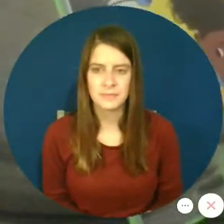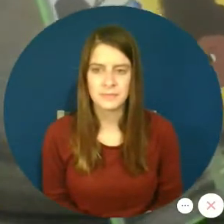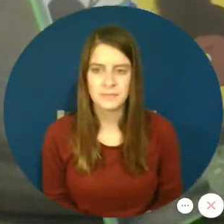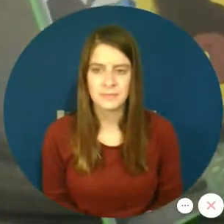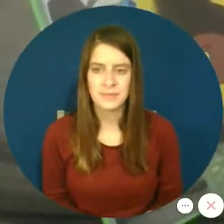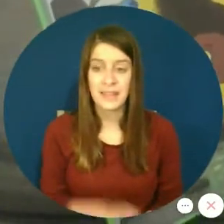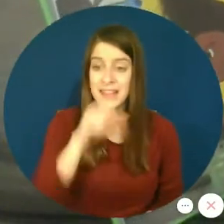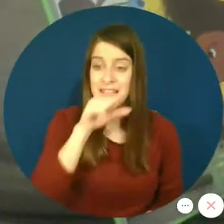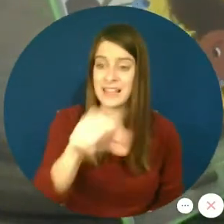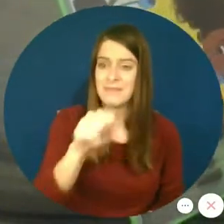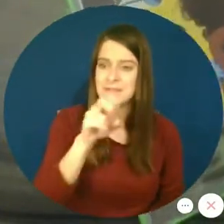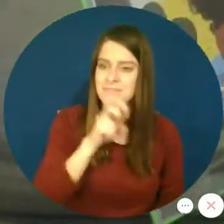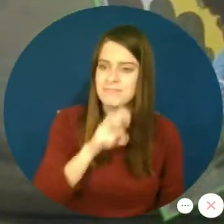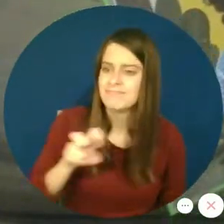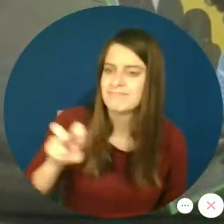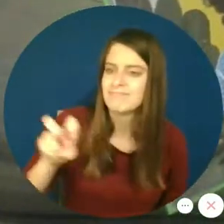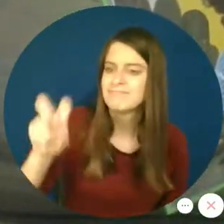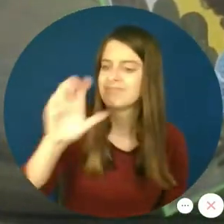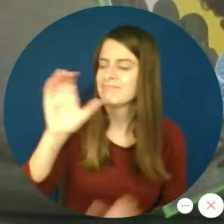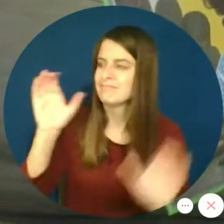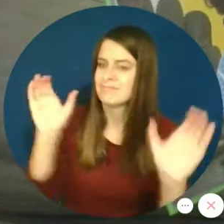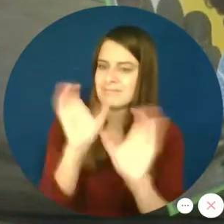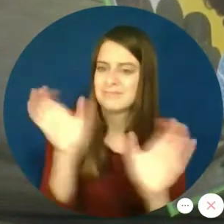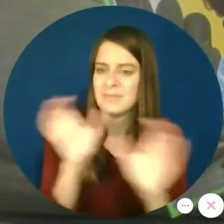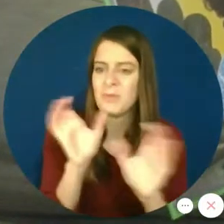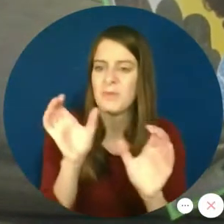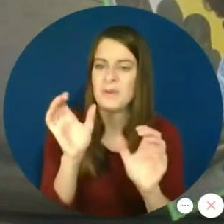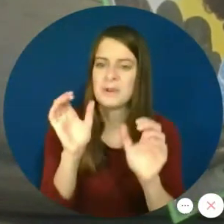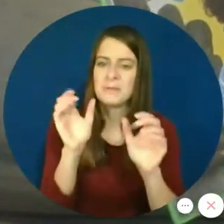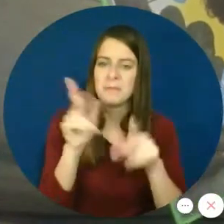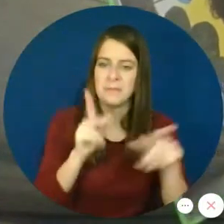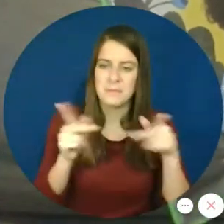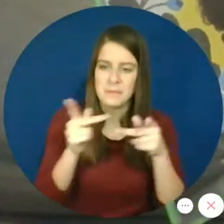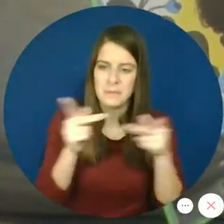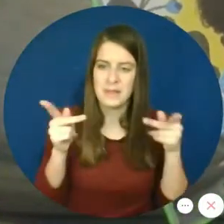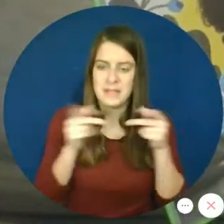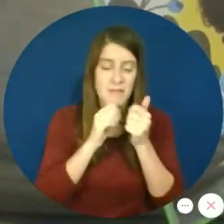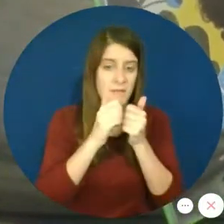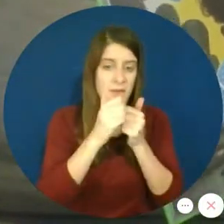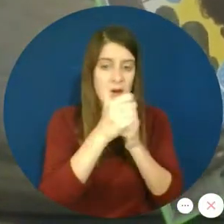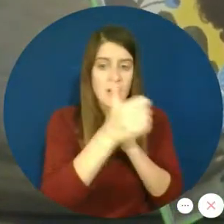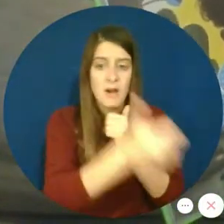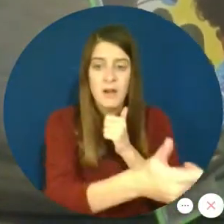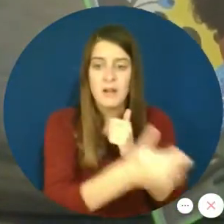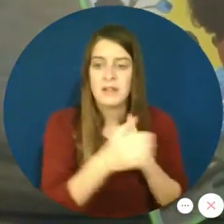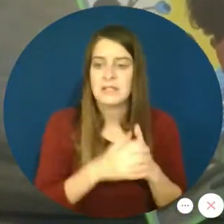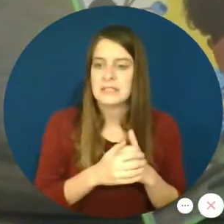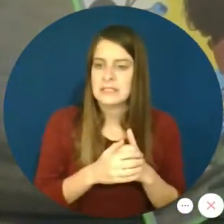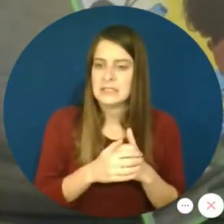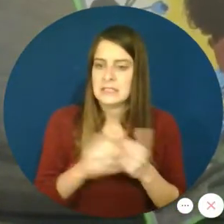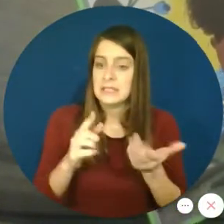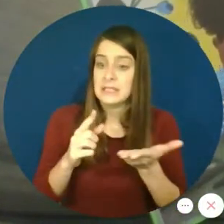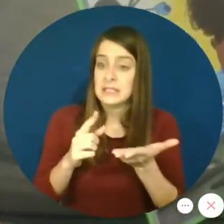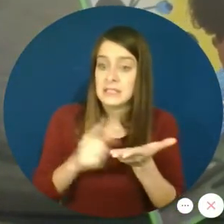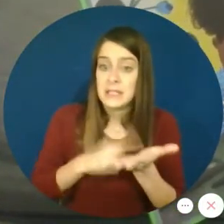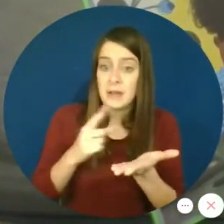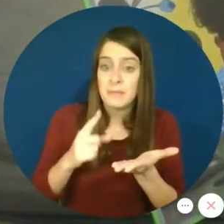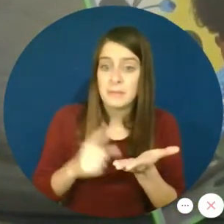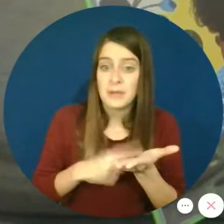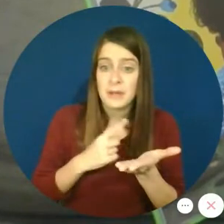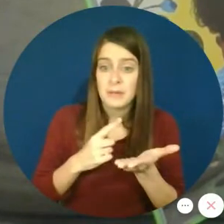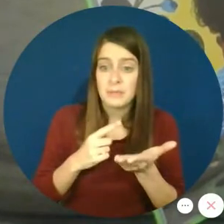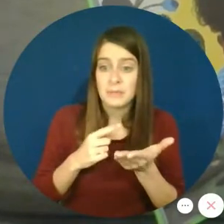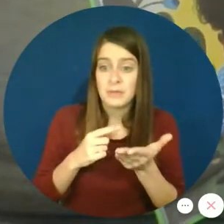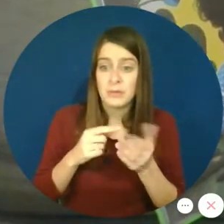and loved to explore wild, faraway places. Sometimes she even went all the way to the very bottom